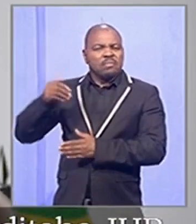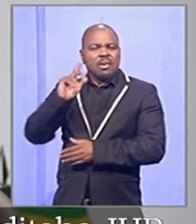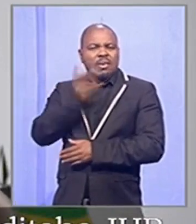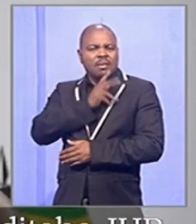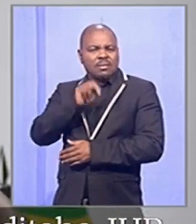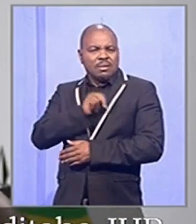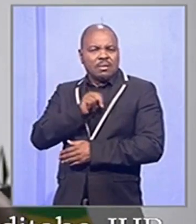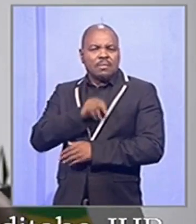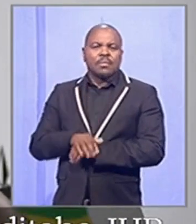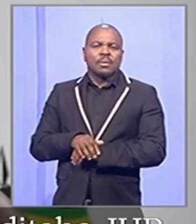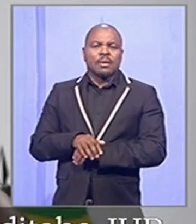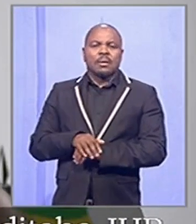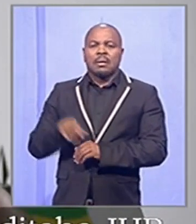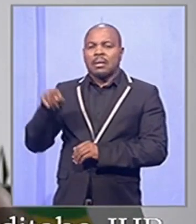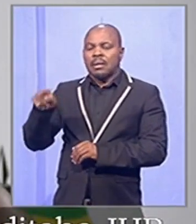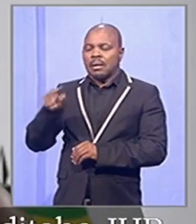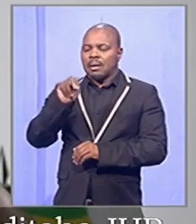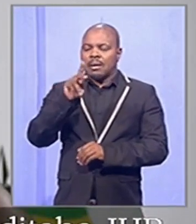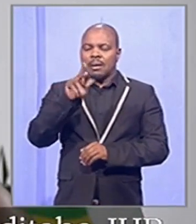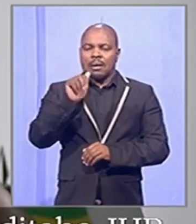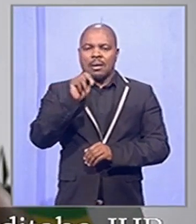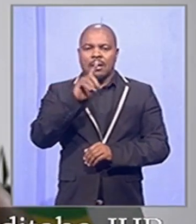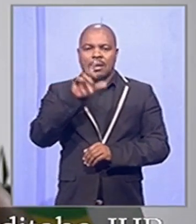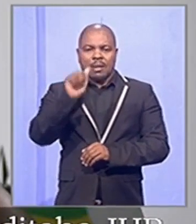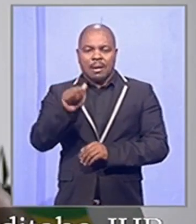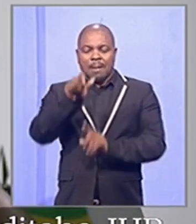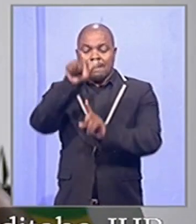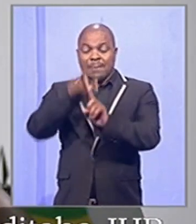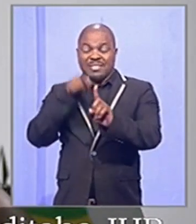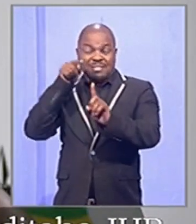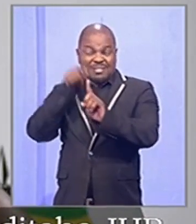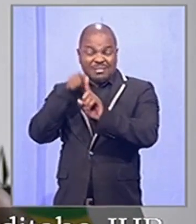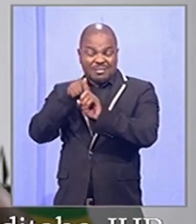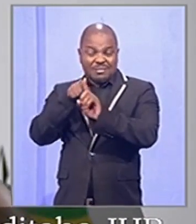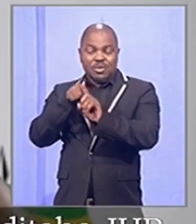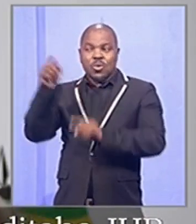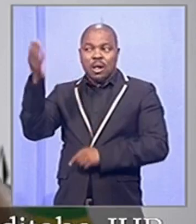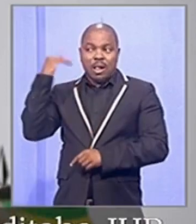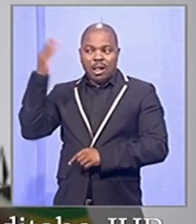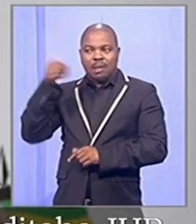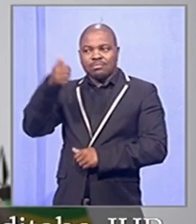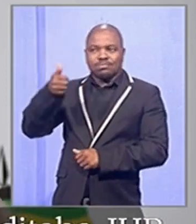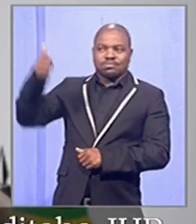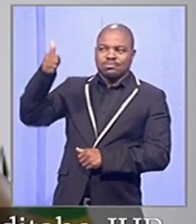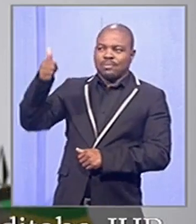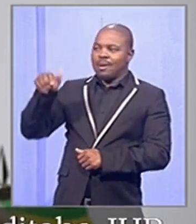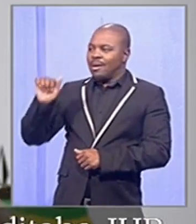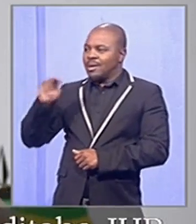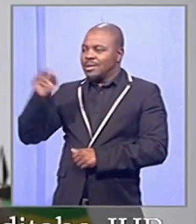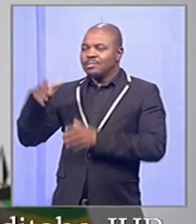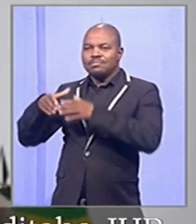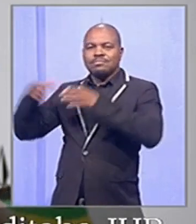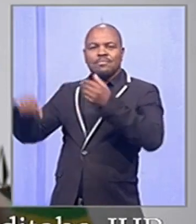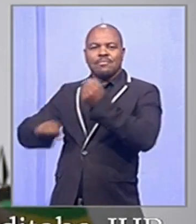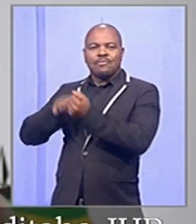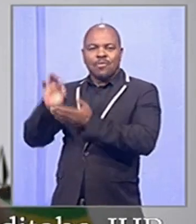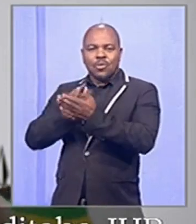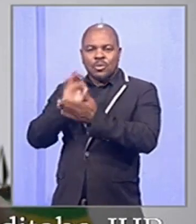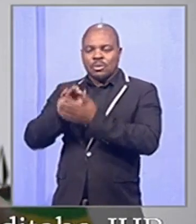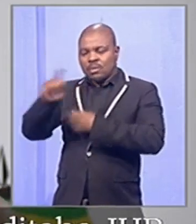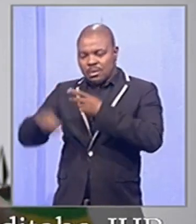which is one of the challenges that we're faced with. If you can check the voting pattern in KwaZulu-Natal, under that one of Nkandla, the